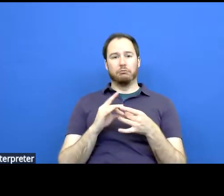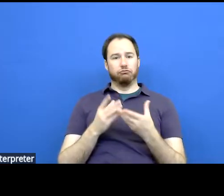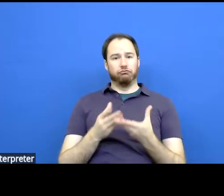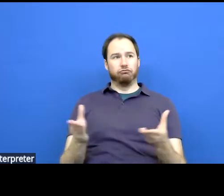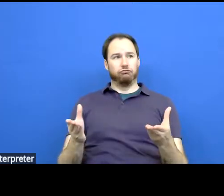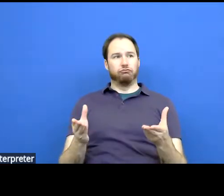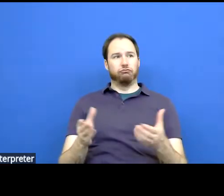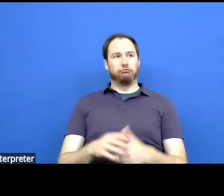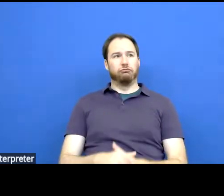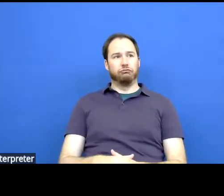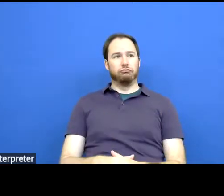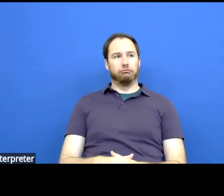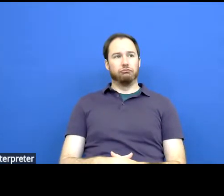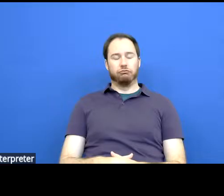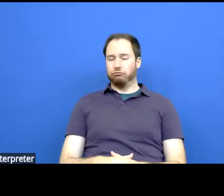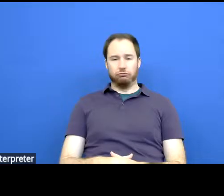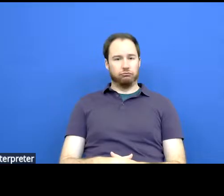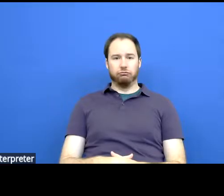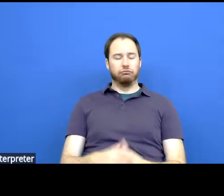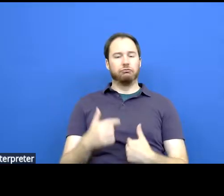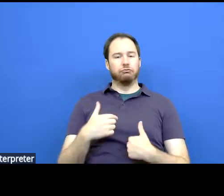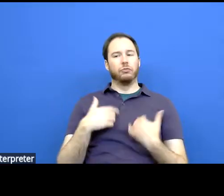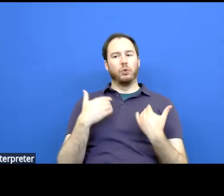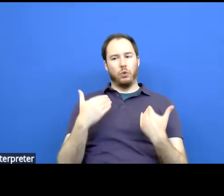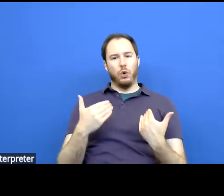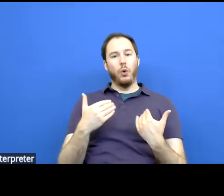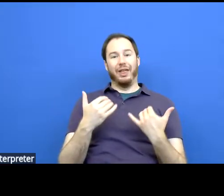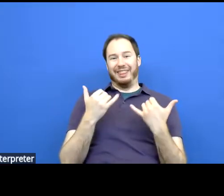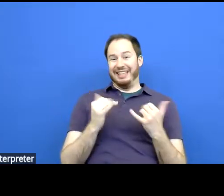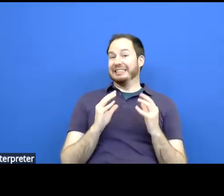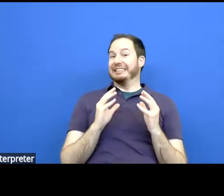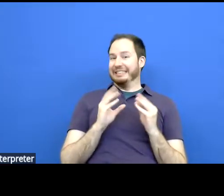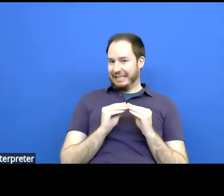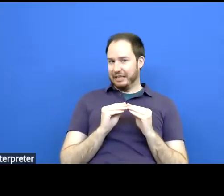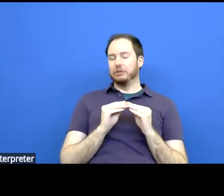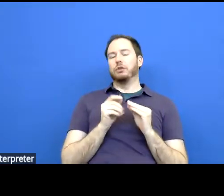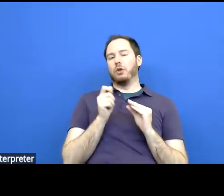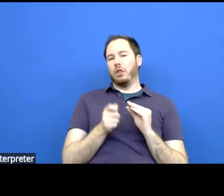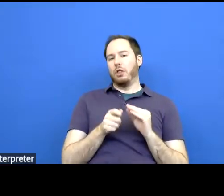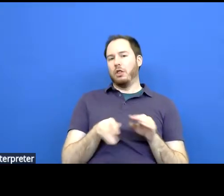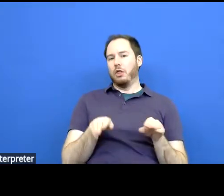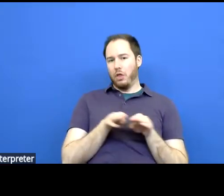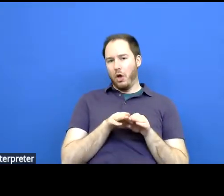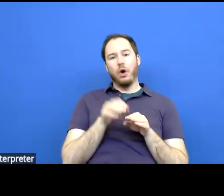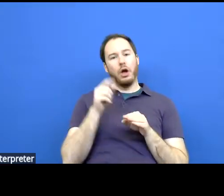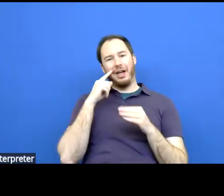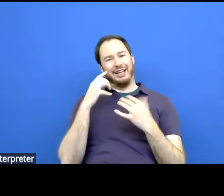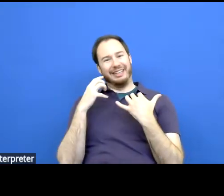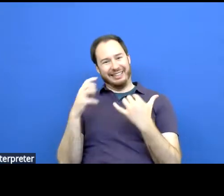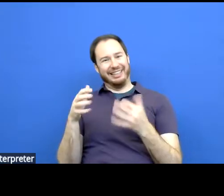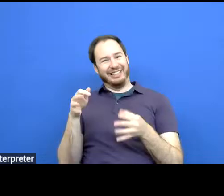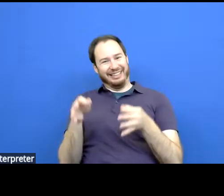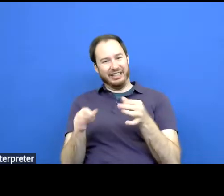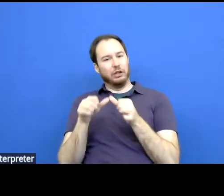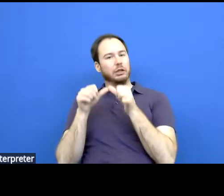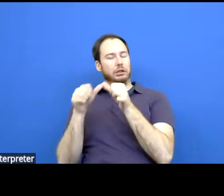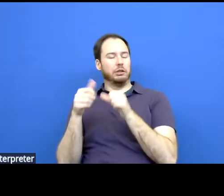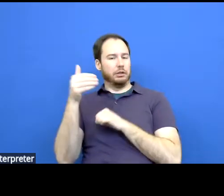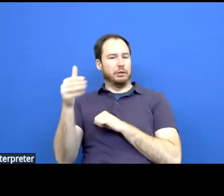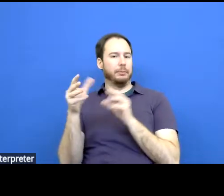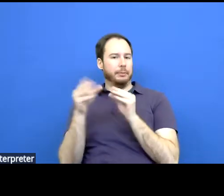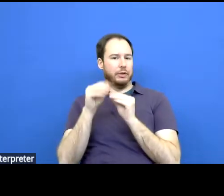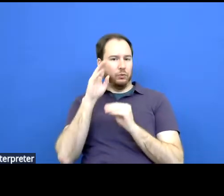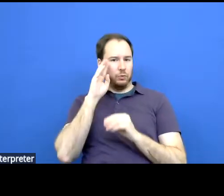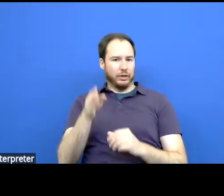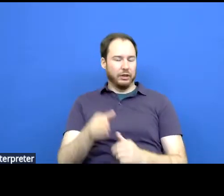that? Then again, I'm going to close this session of the public hearing, and that hearing will also remain open